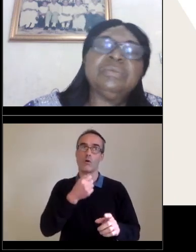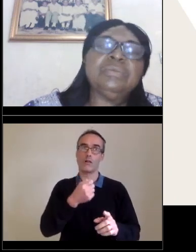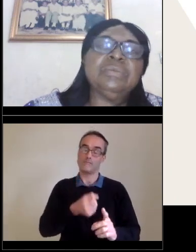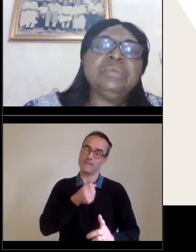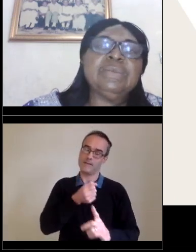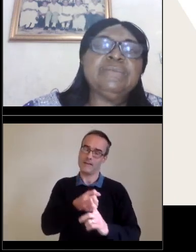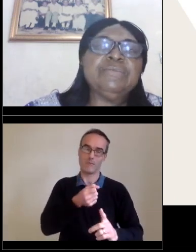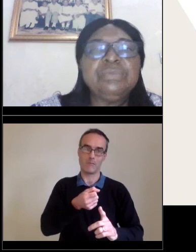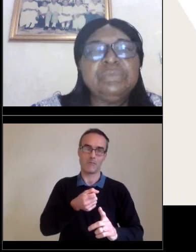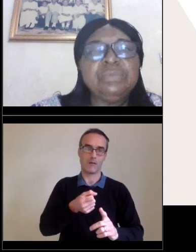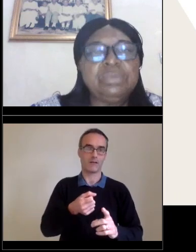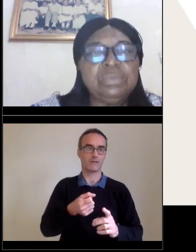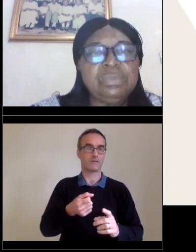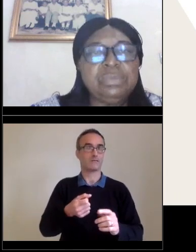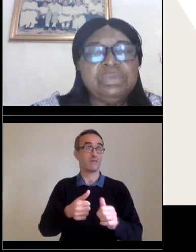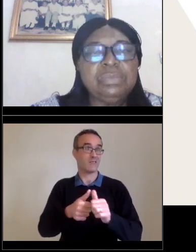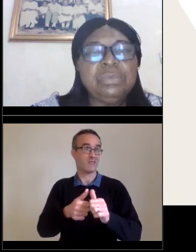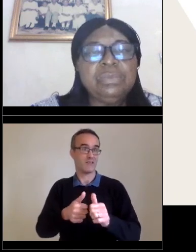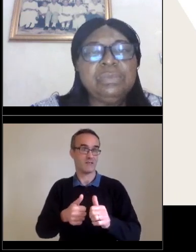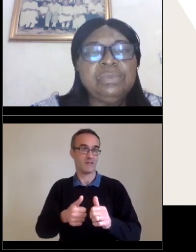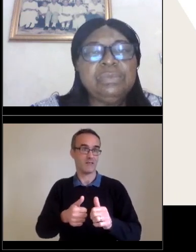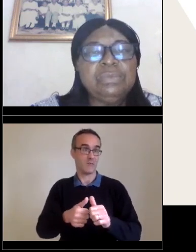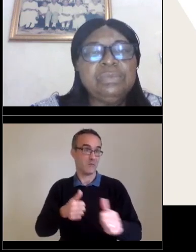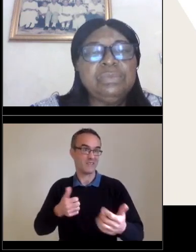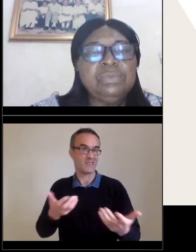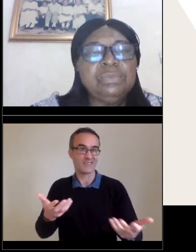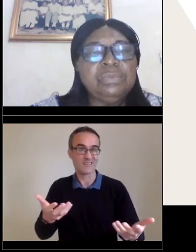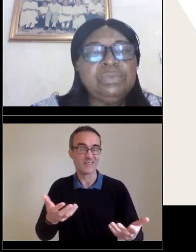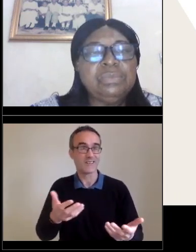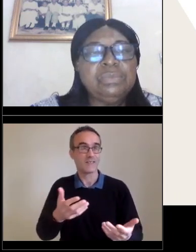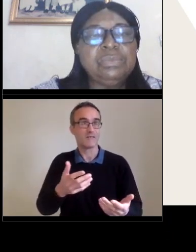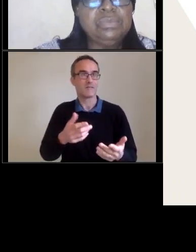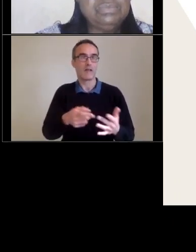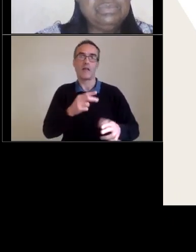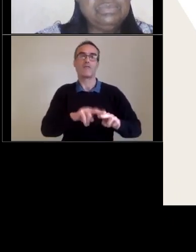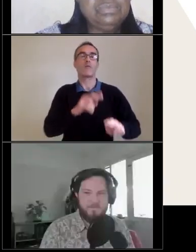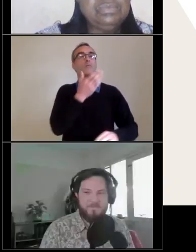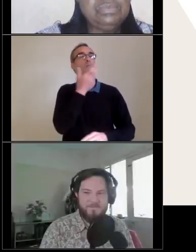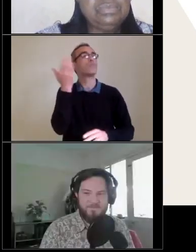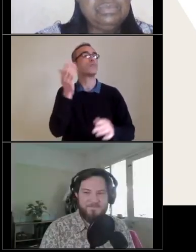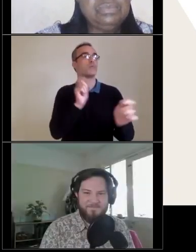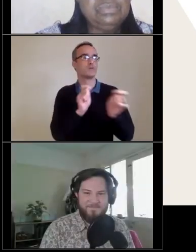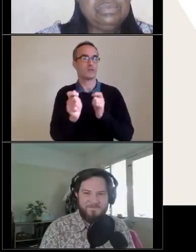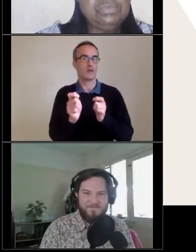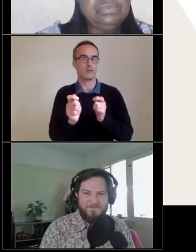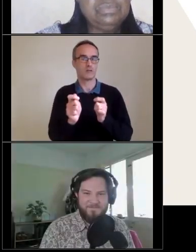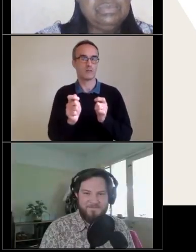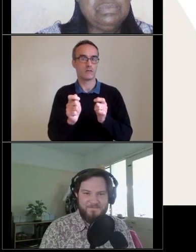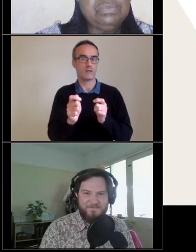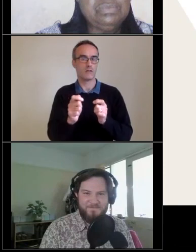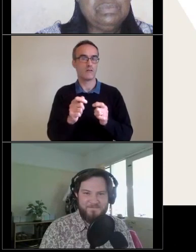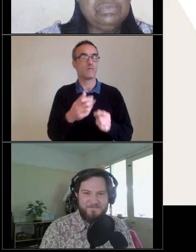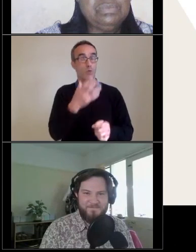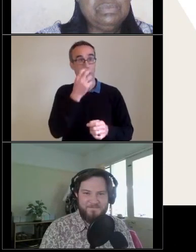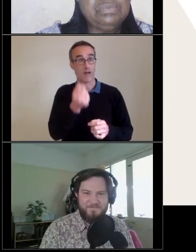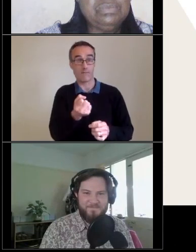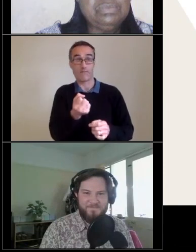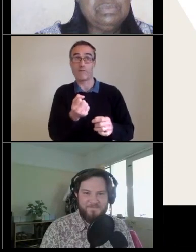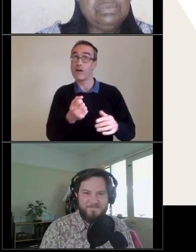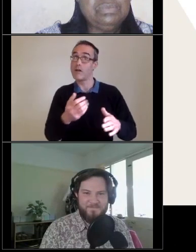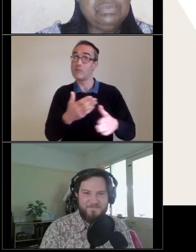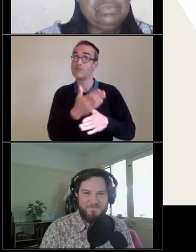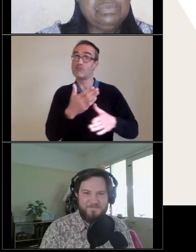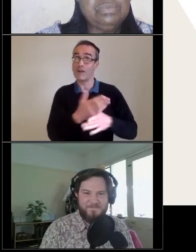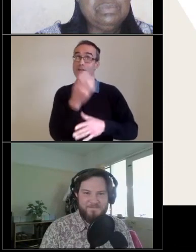ways if we don't really drive change, and here are some practical ways to do that. The main thing to avoid, though, is that you should